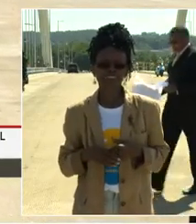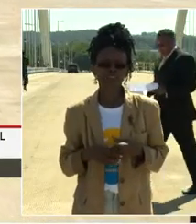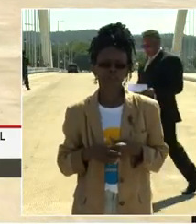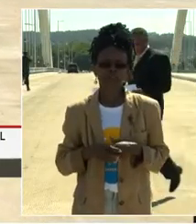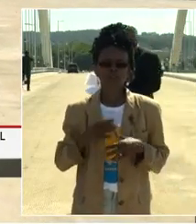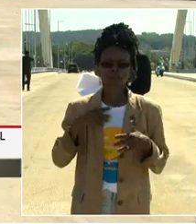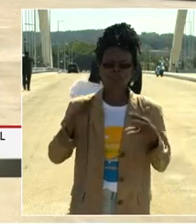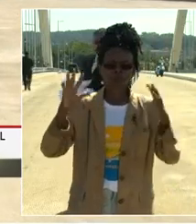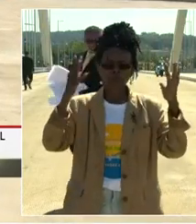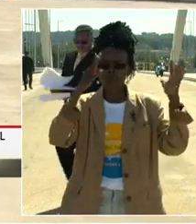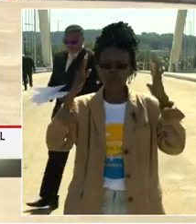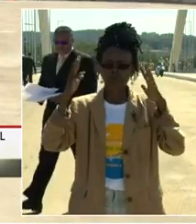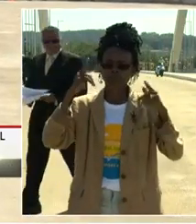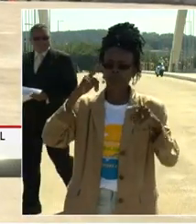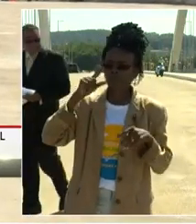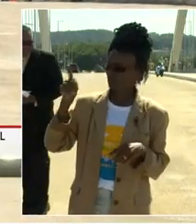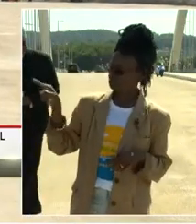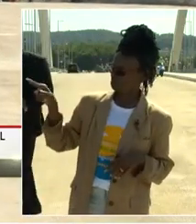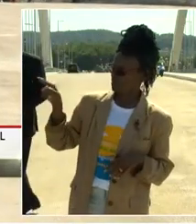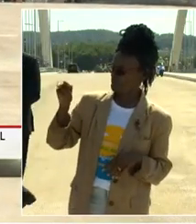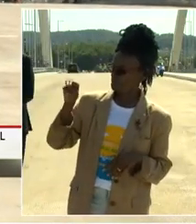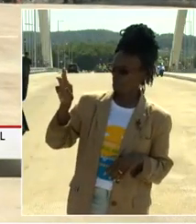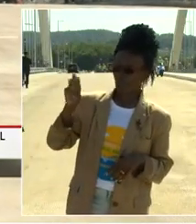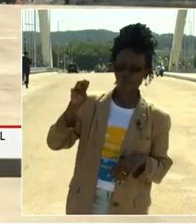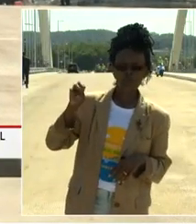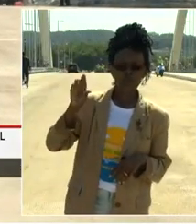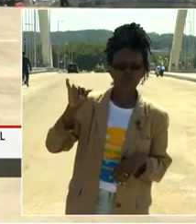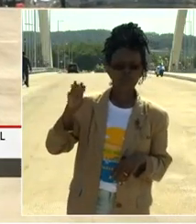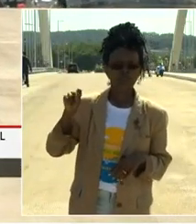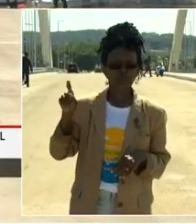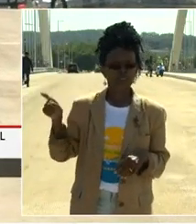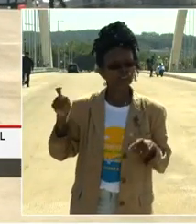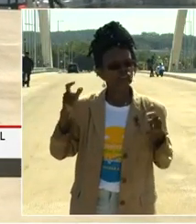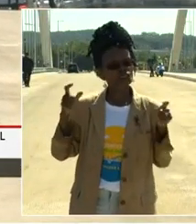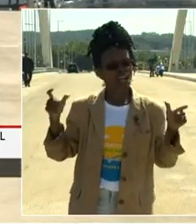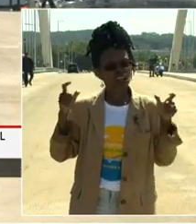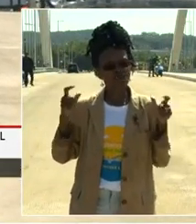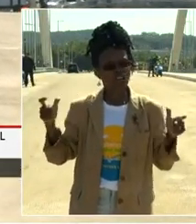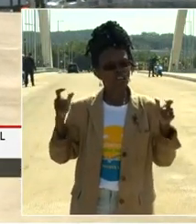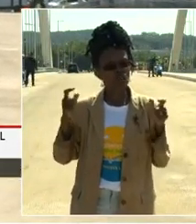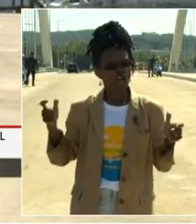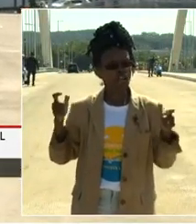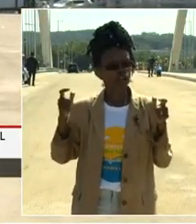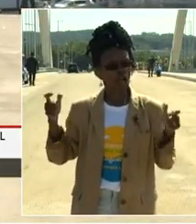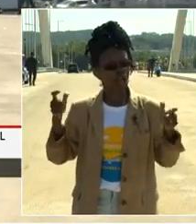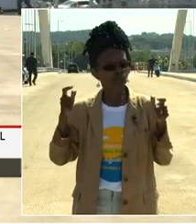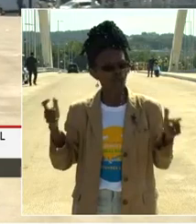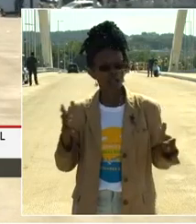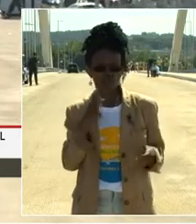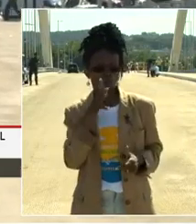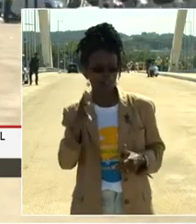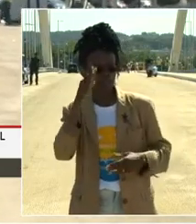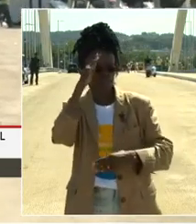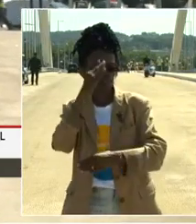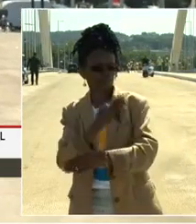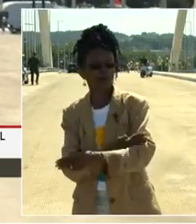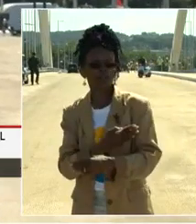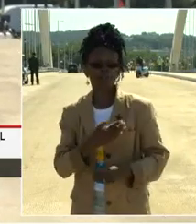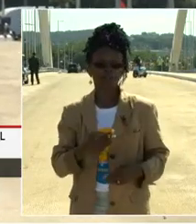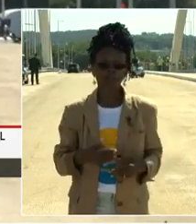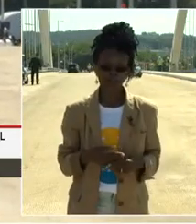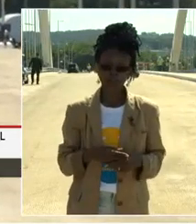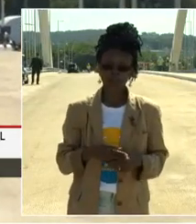give a hand to Mr. Morris, Frederick Douglass's great great-grandson, and I have to say that sounds what